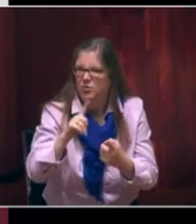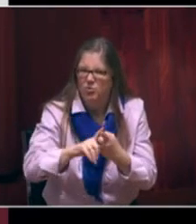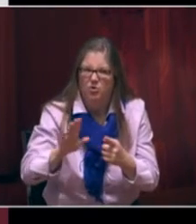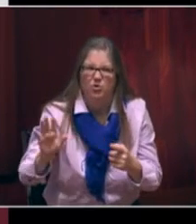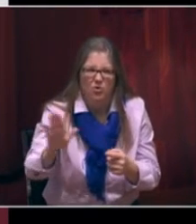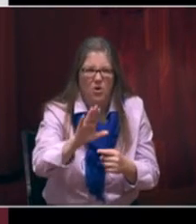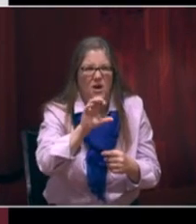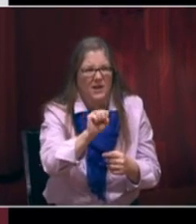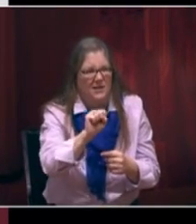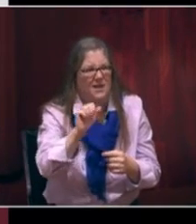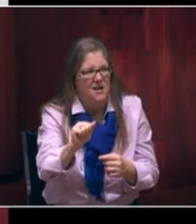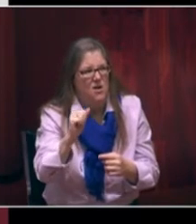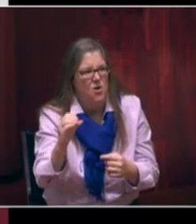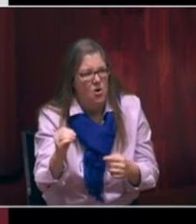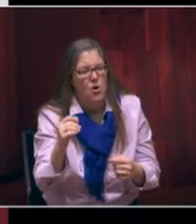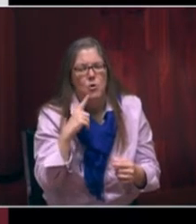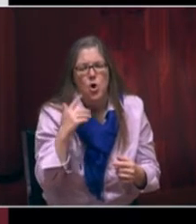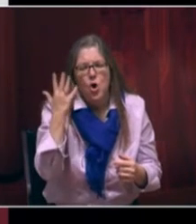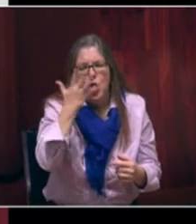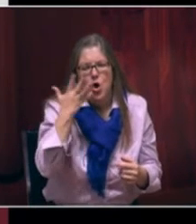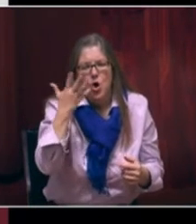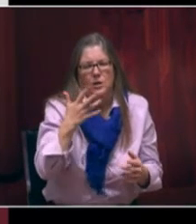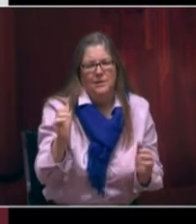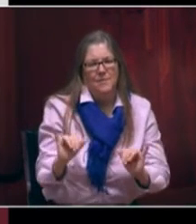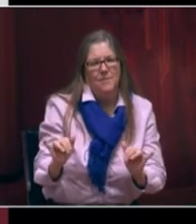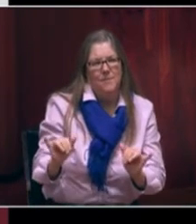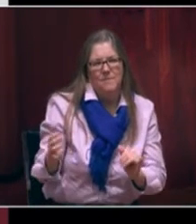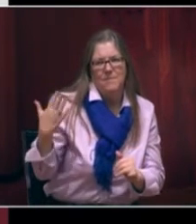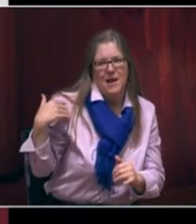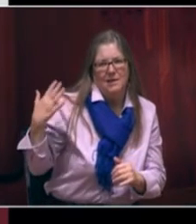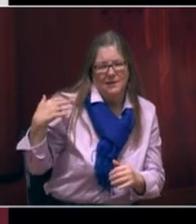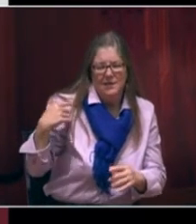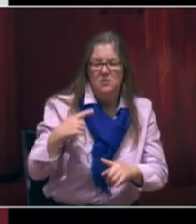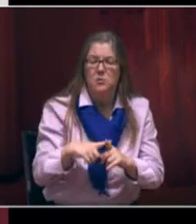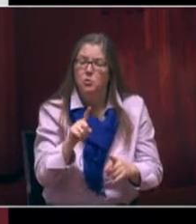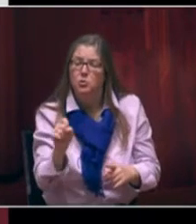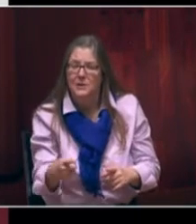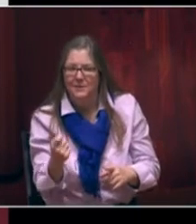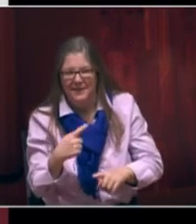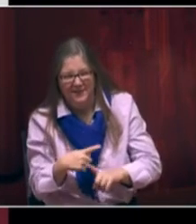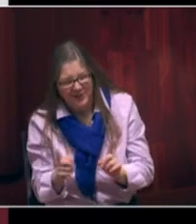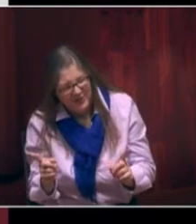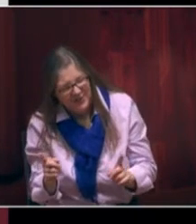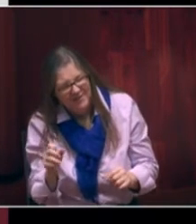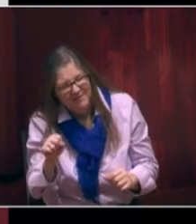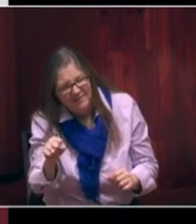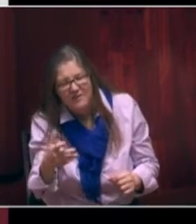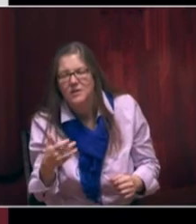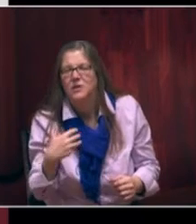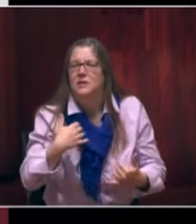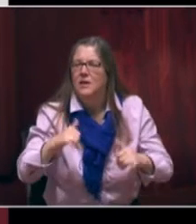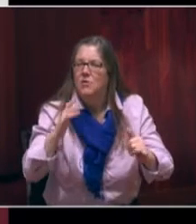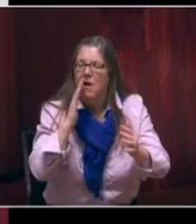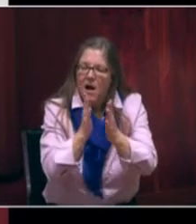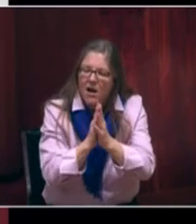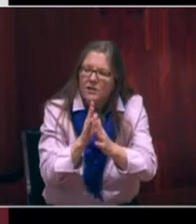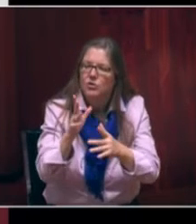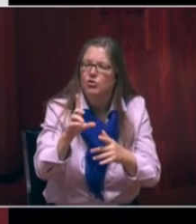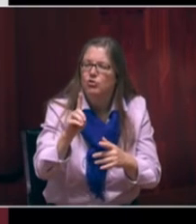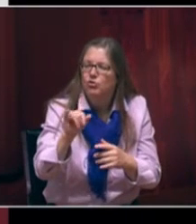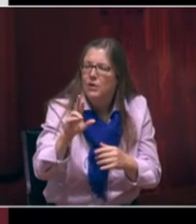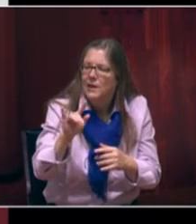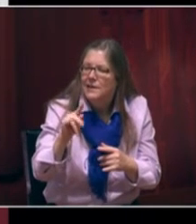Again, it'll look and feel similar to past ones we've done, but the questions are somewhat different. We're still gonna ask about the directive goals. We